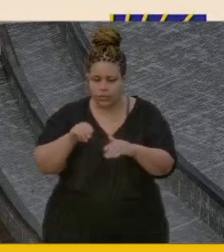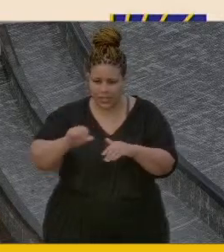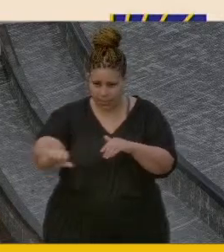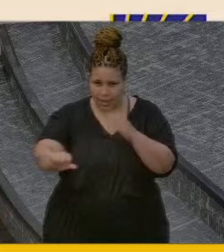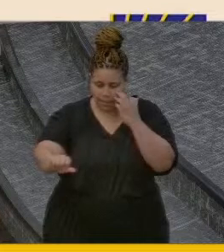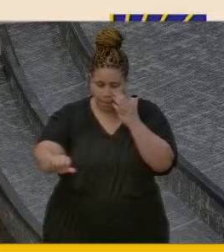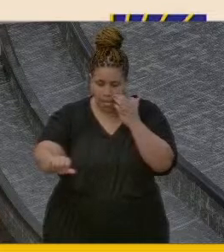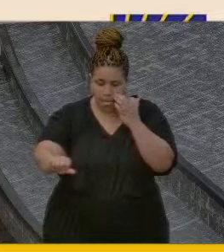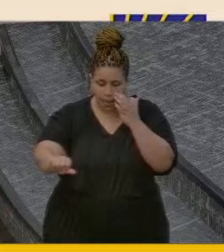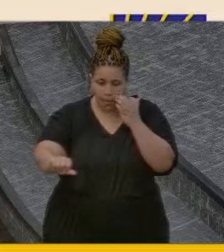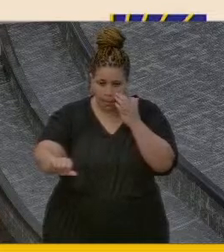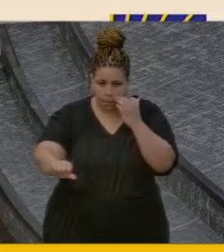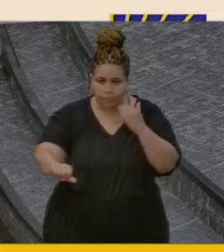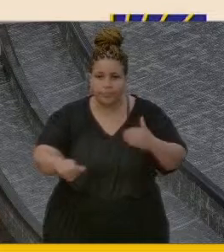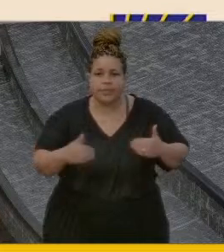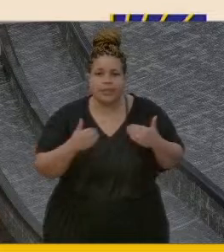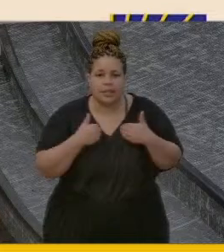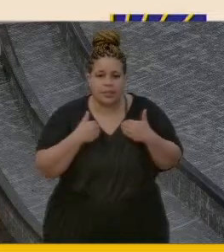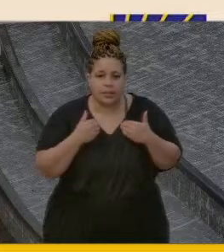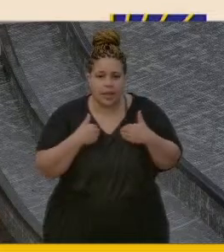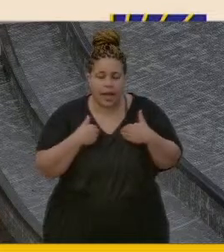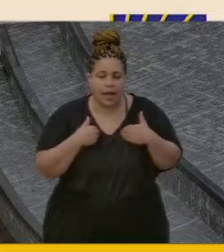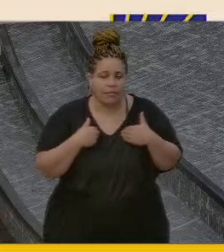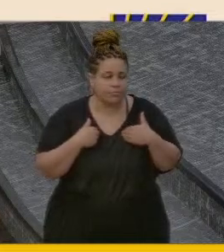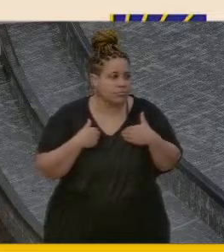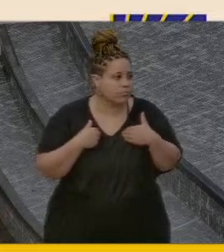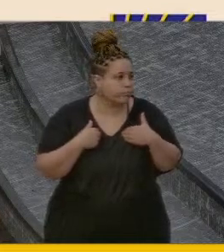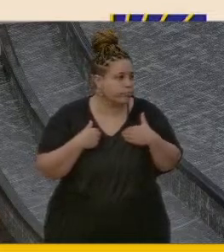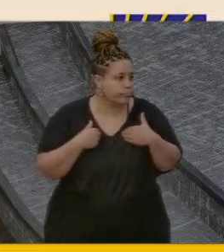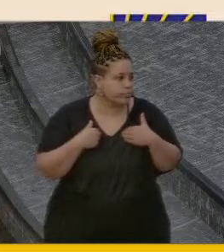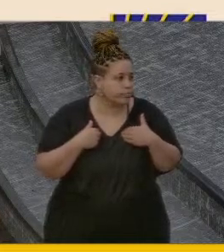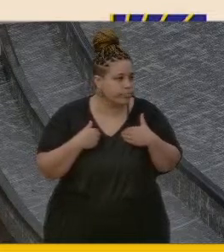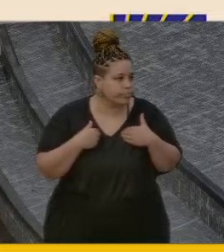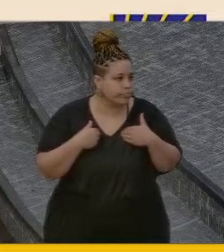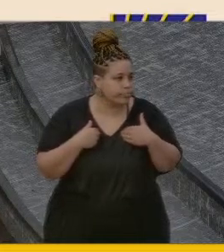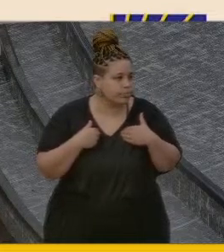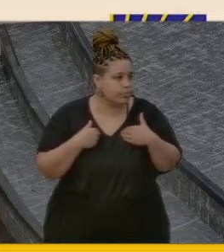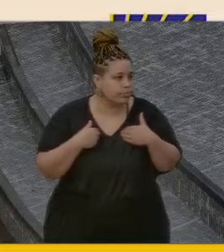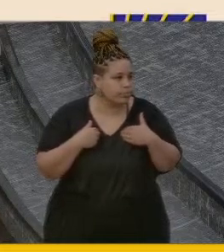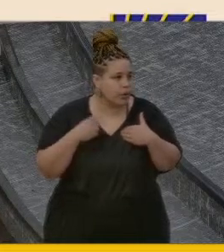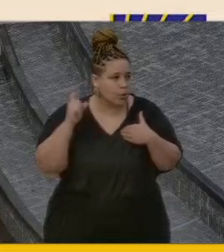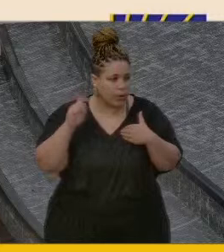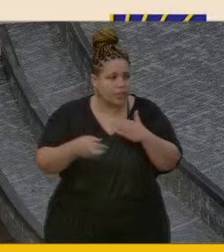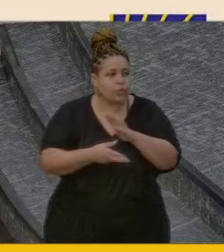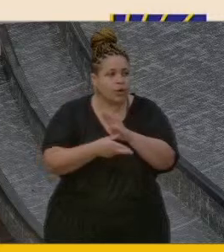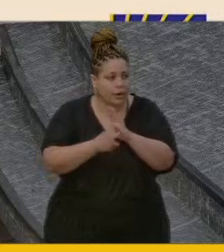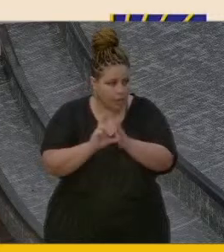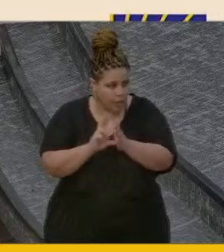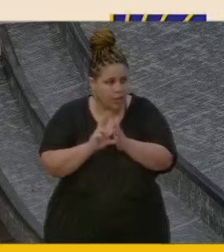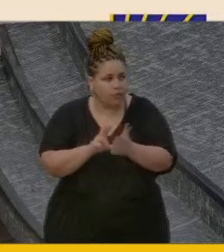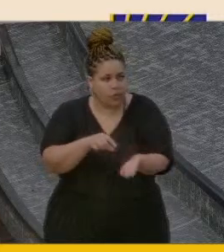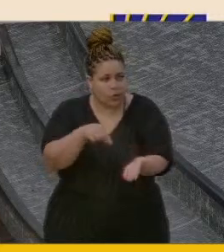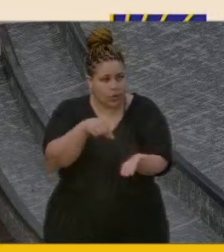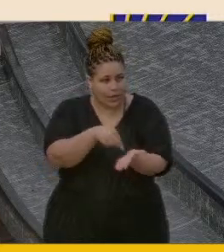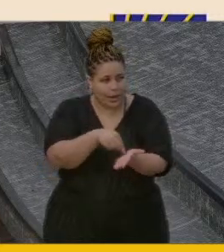$10,000 for you to review. And then also that CARES and ART budget dashboard is updated through